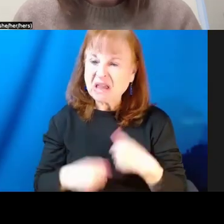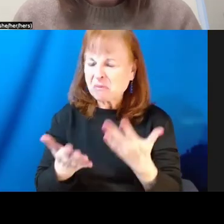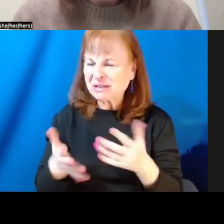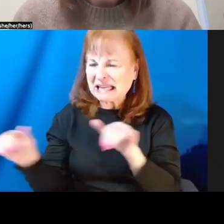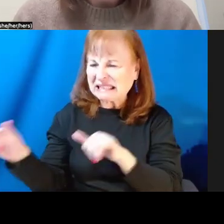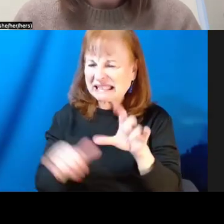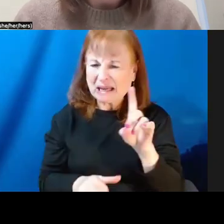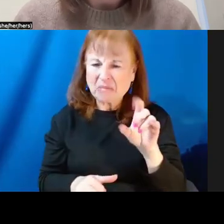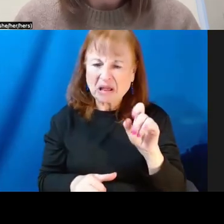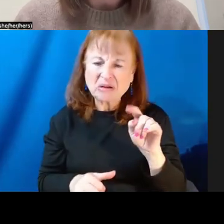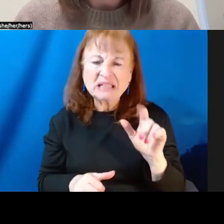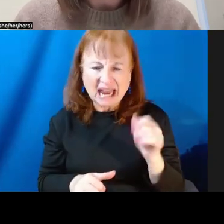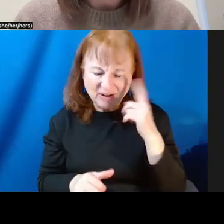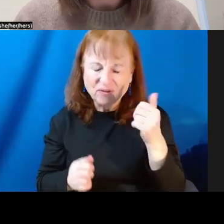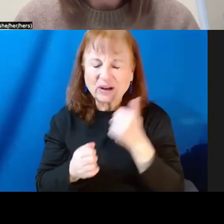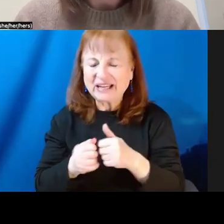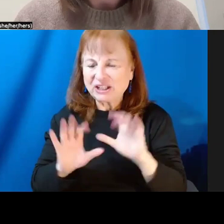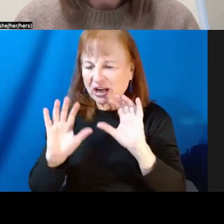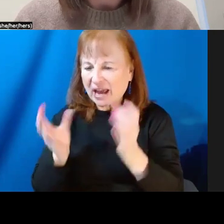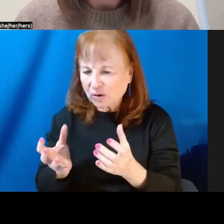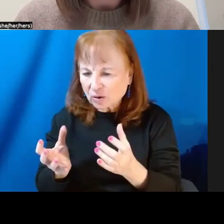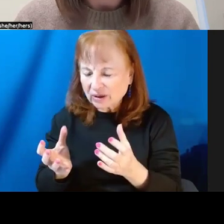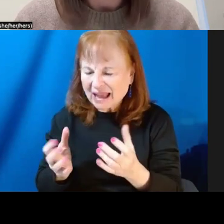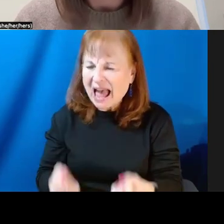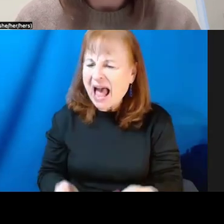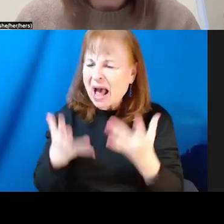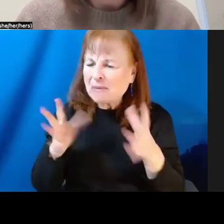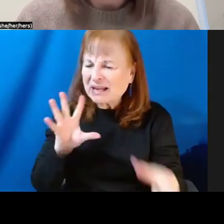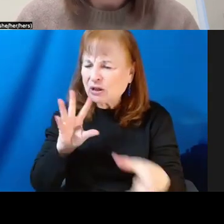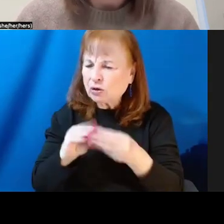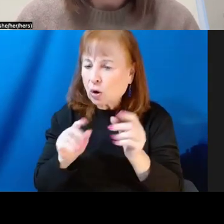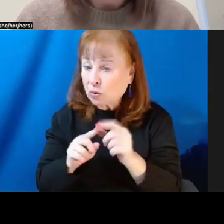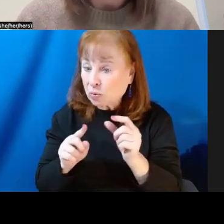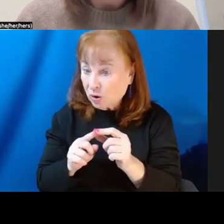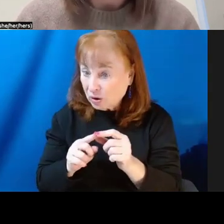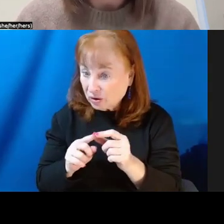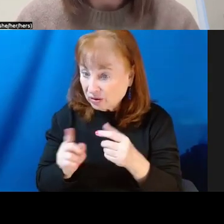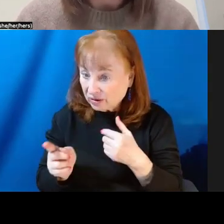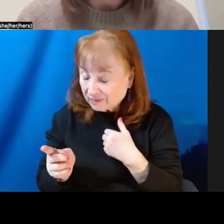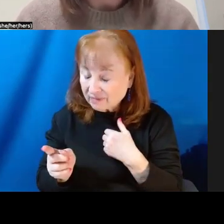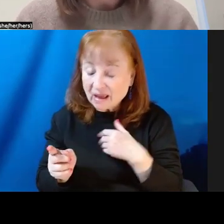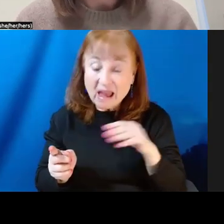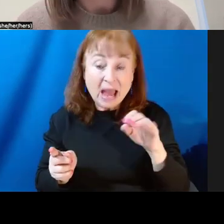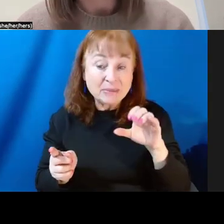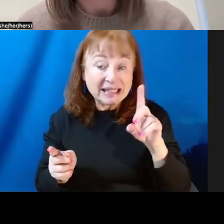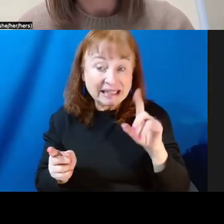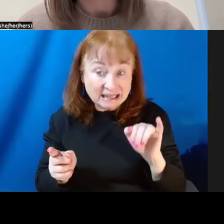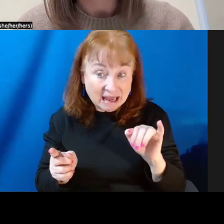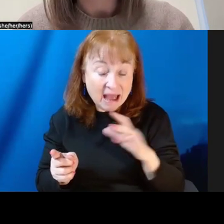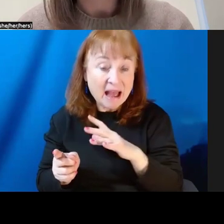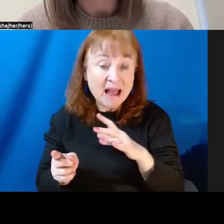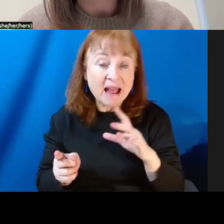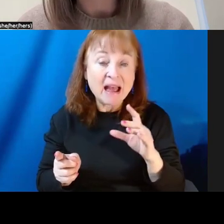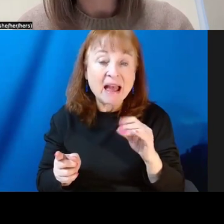data. So for each category, how many total words are there on the MCDI? And